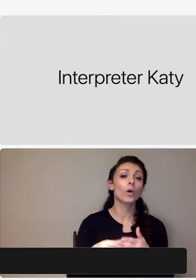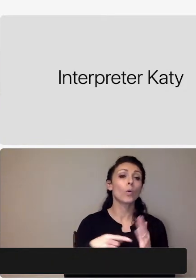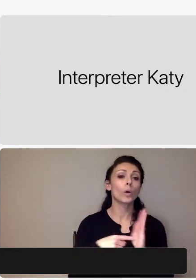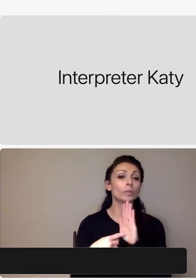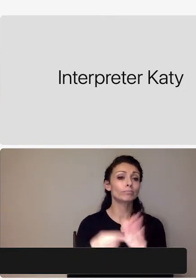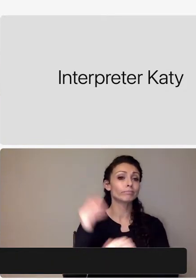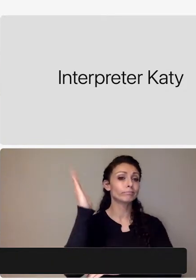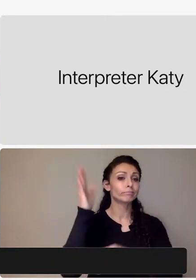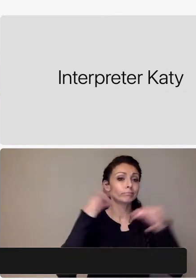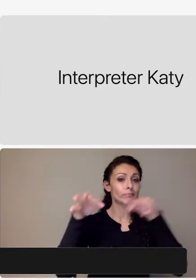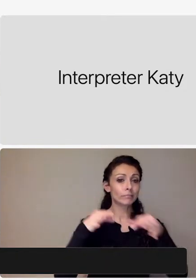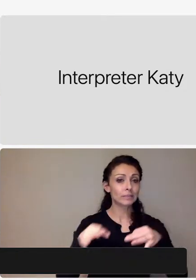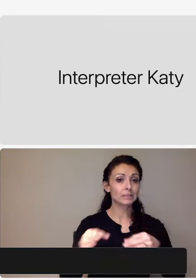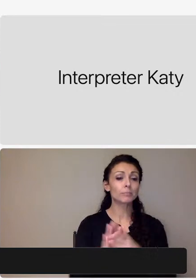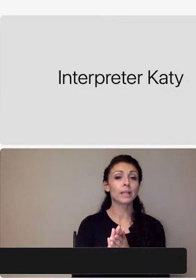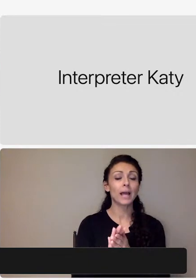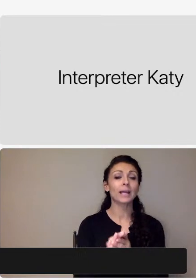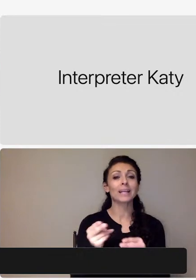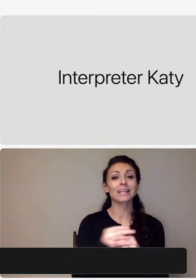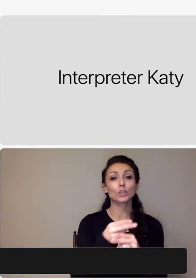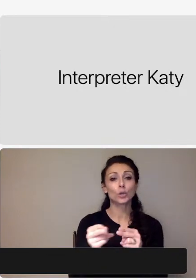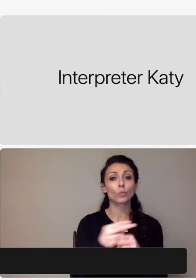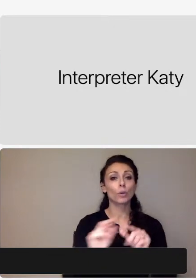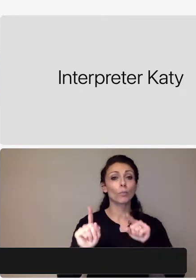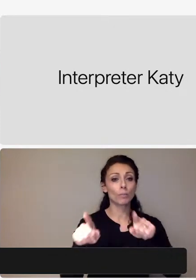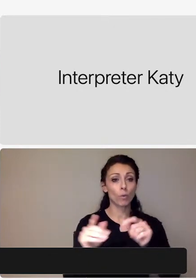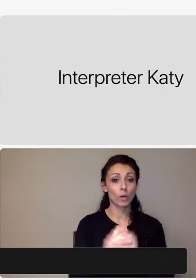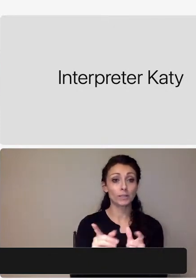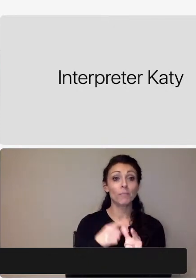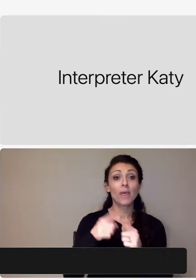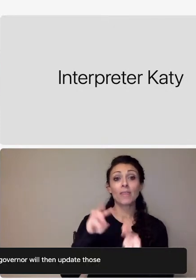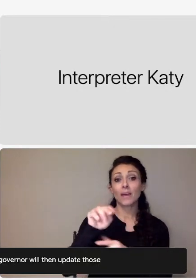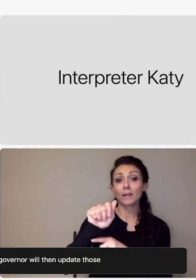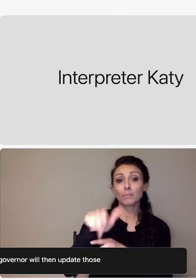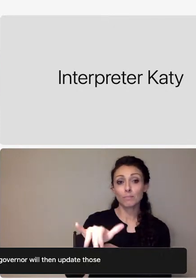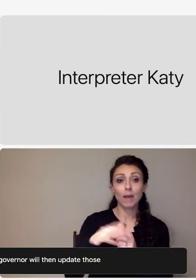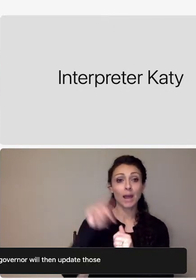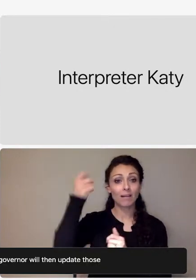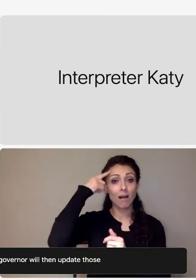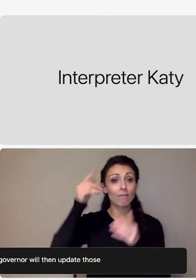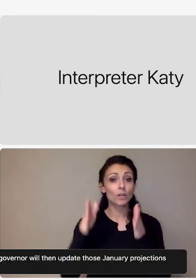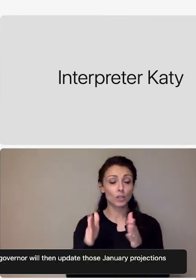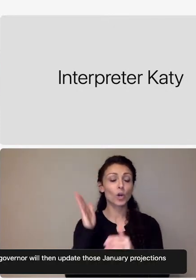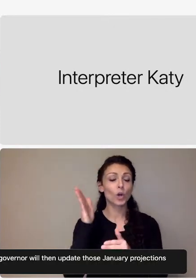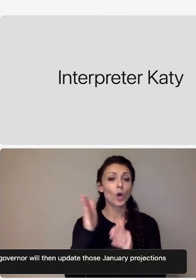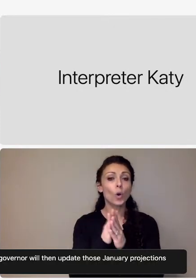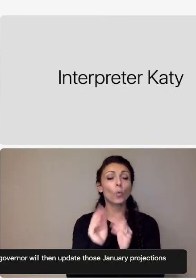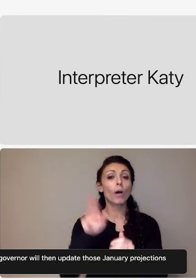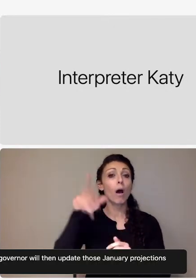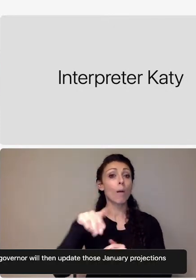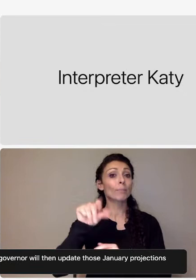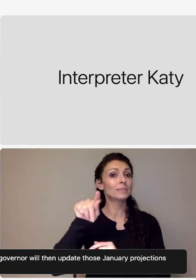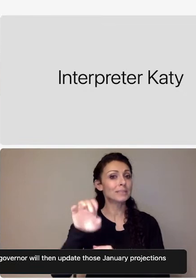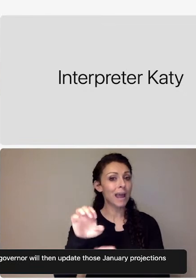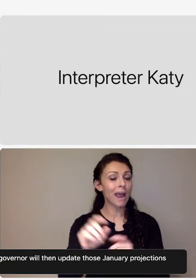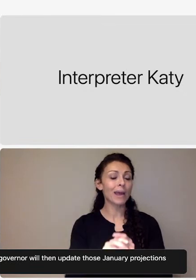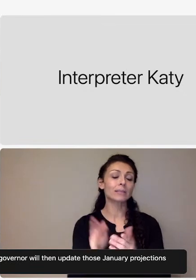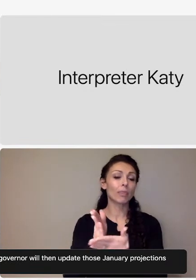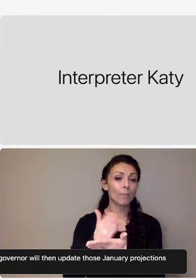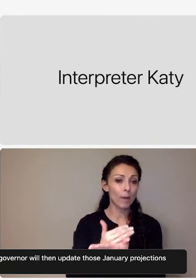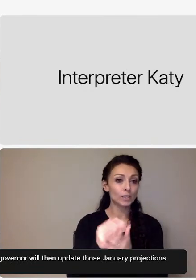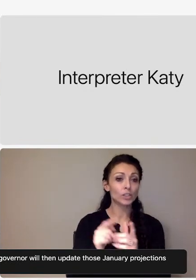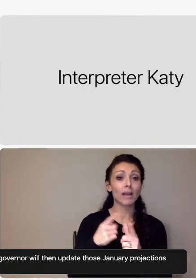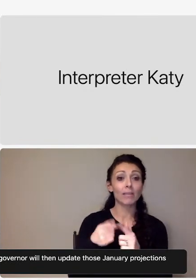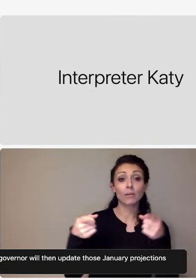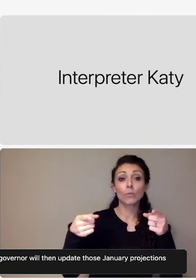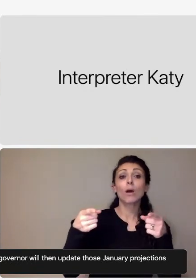15th the governor will then update those january projections at the may revise in may and then in june we'll